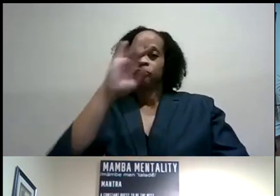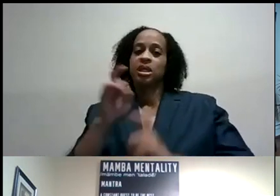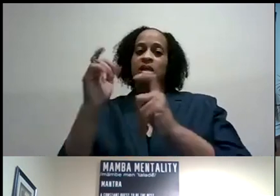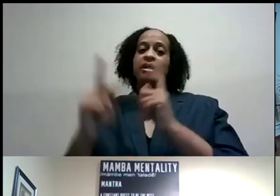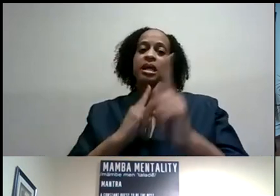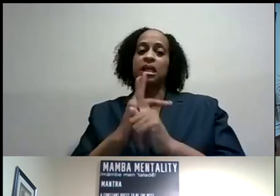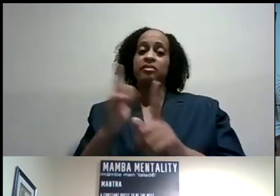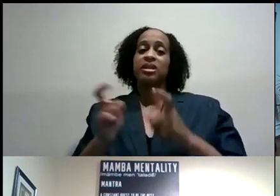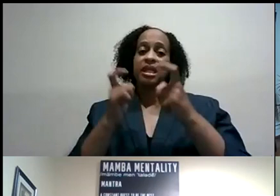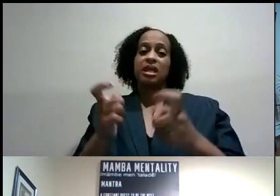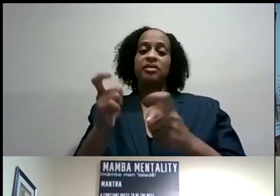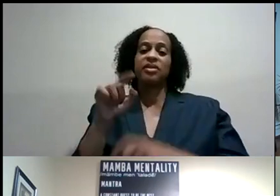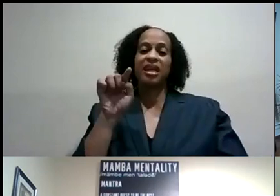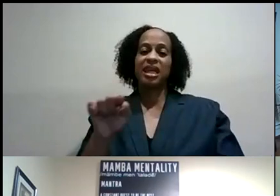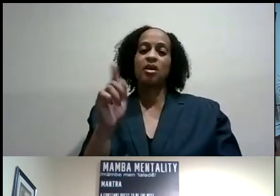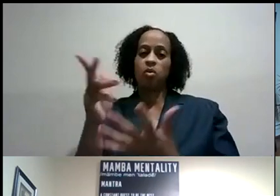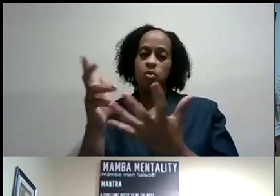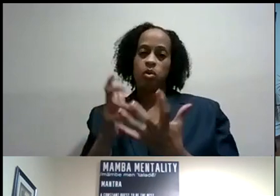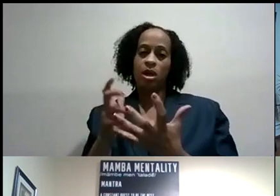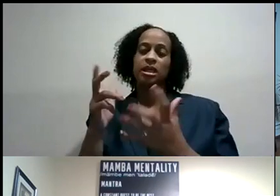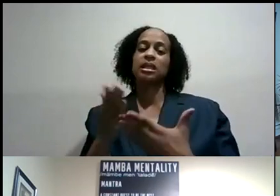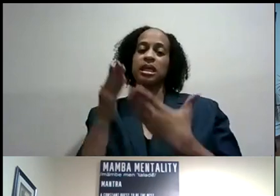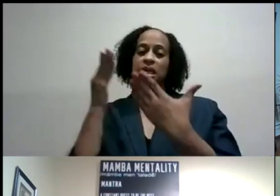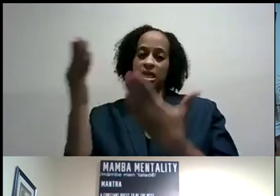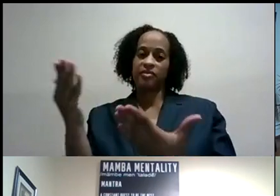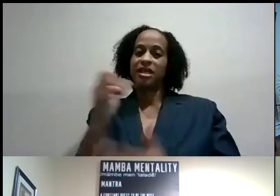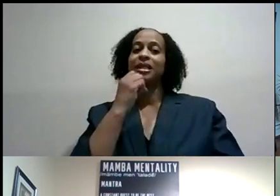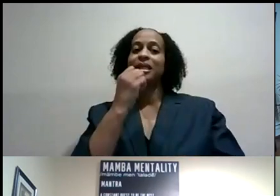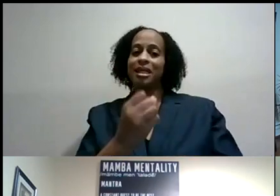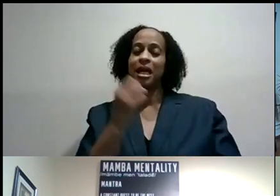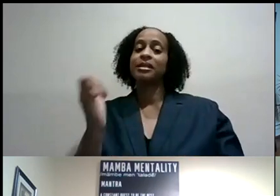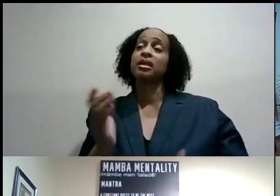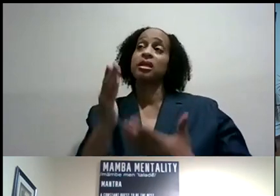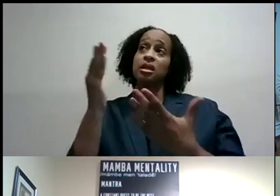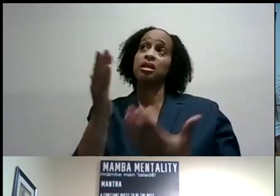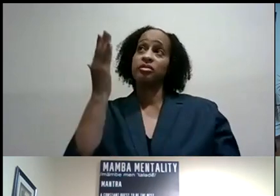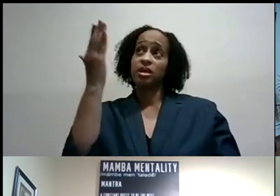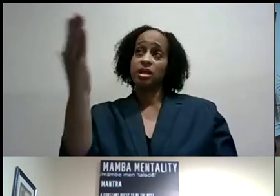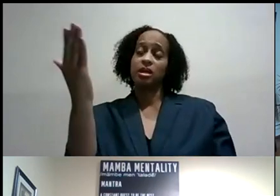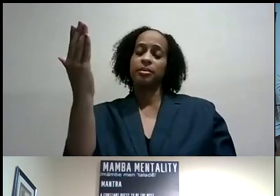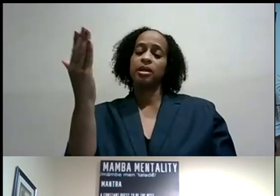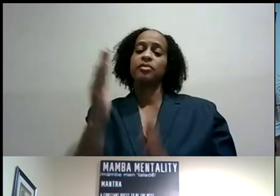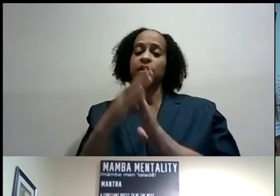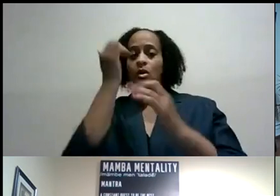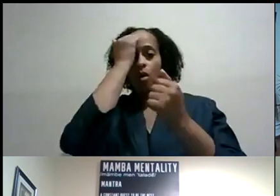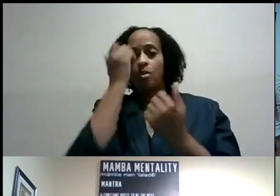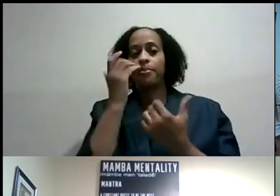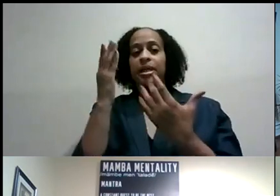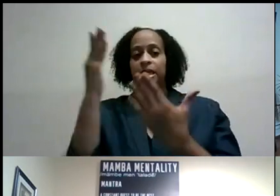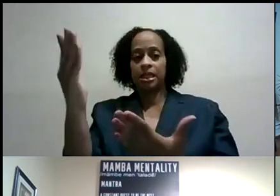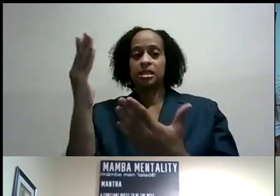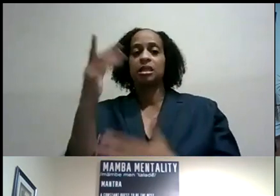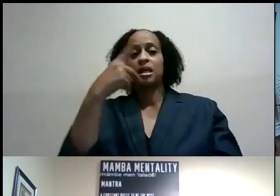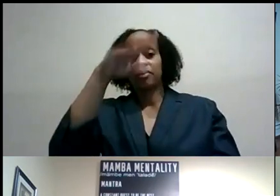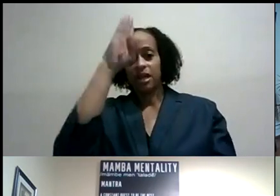of gift that he wanted to give him, not give him the obedience that